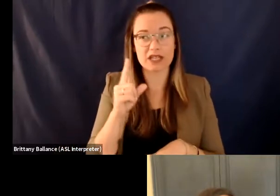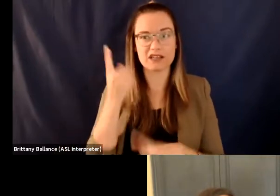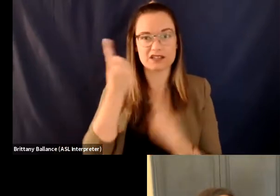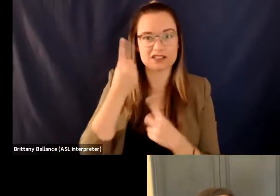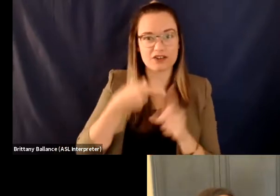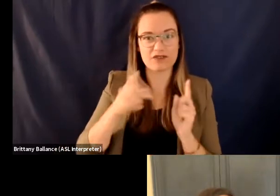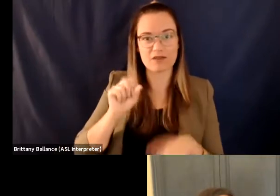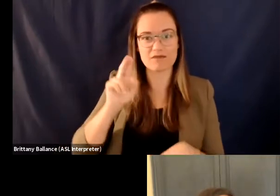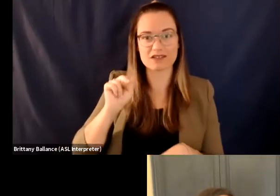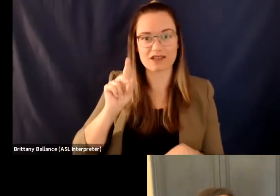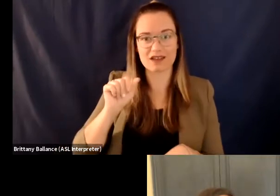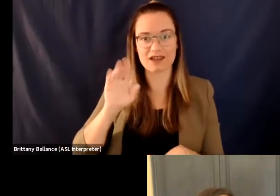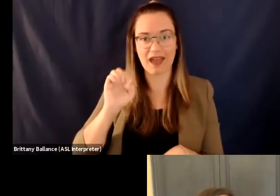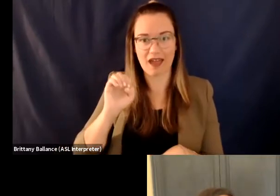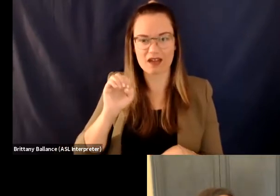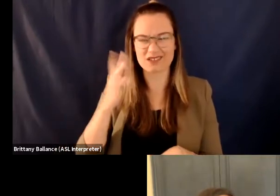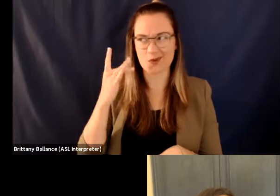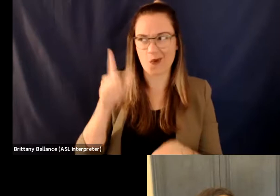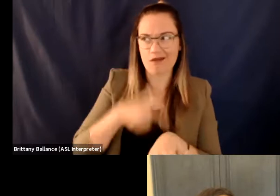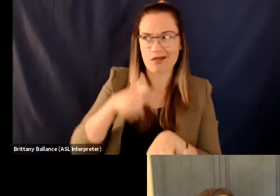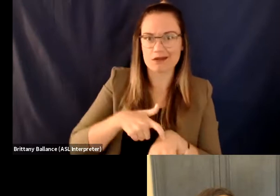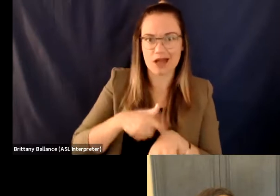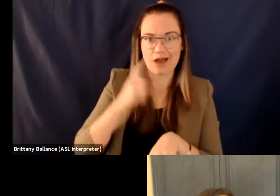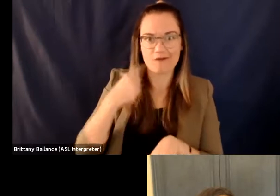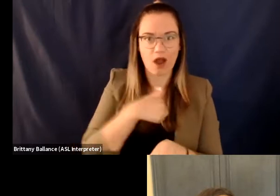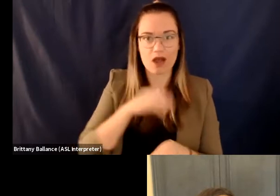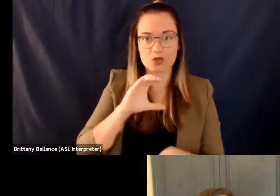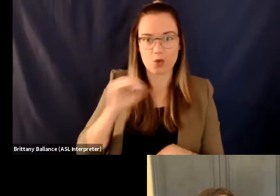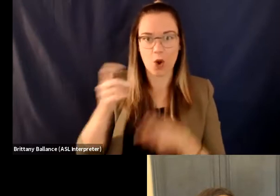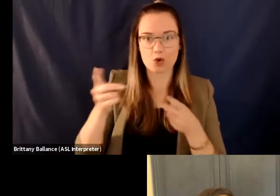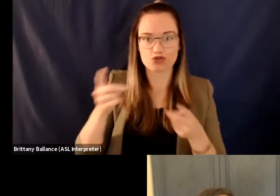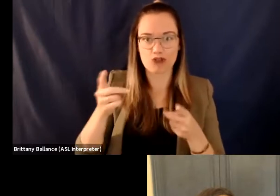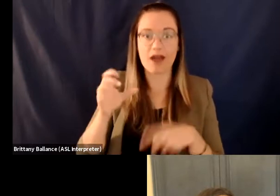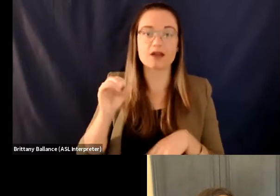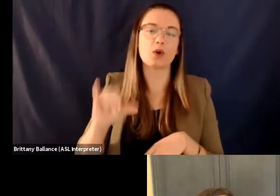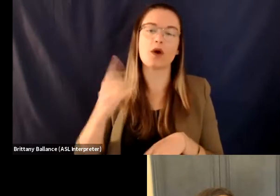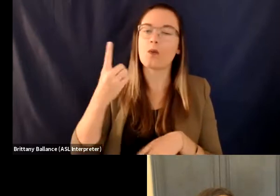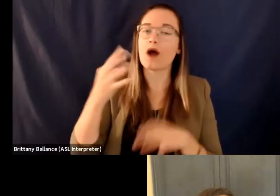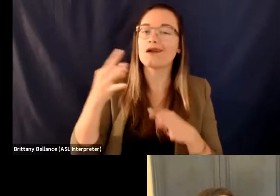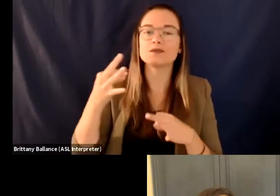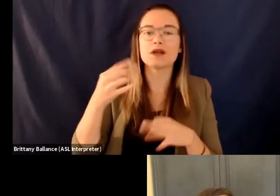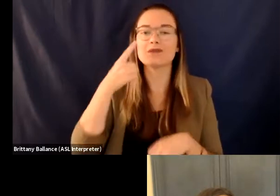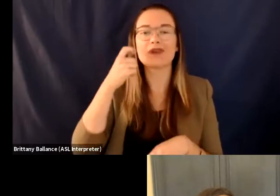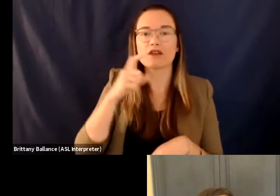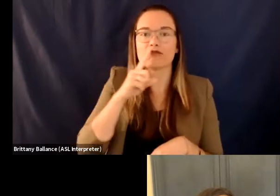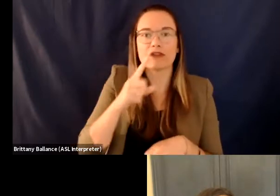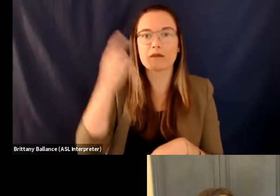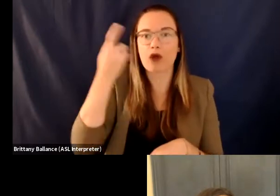like, why did it take so long for us to co-direct? And I think one of the explanations is just practical, in